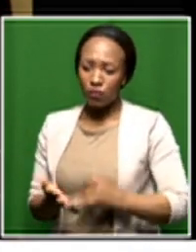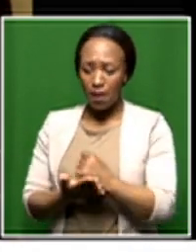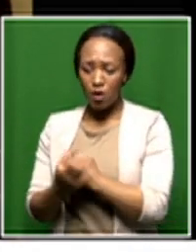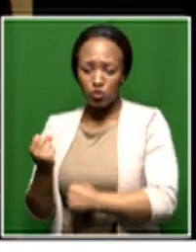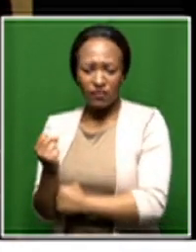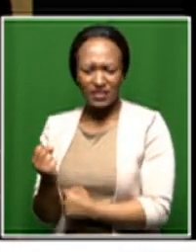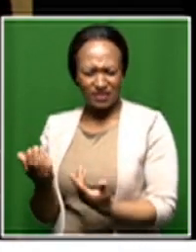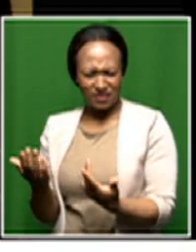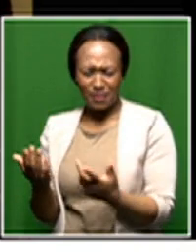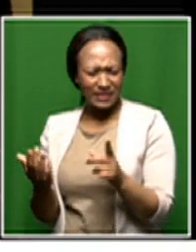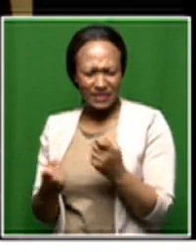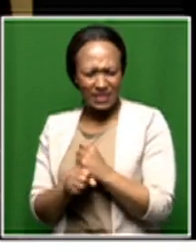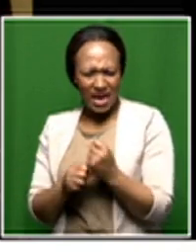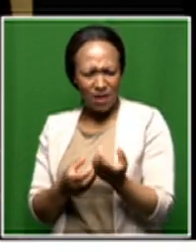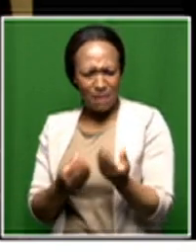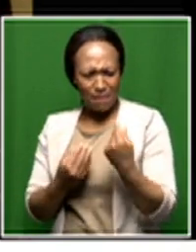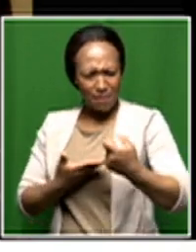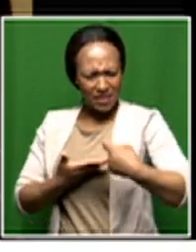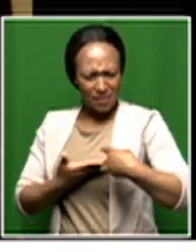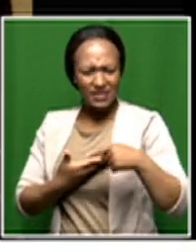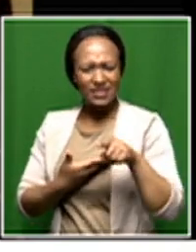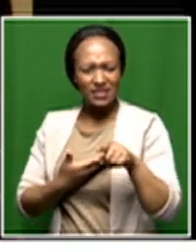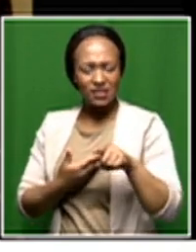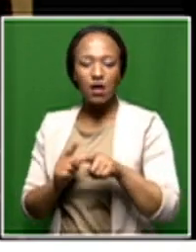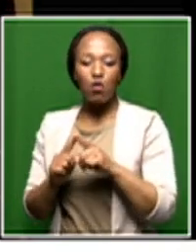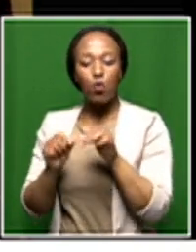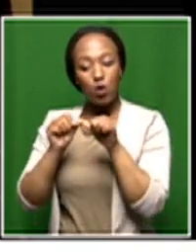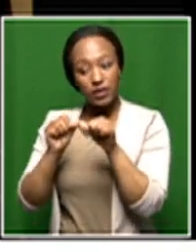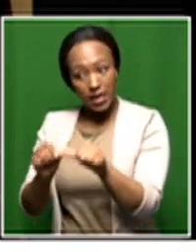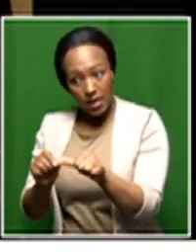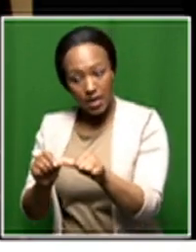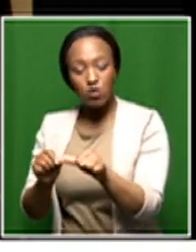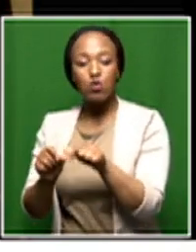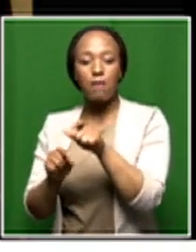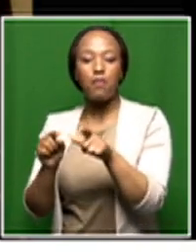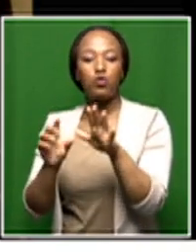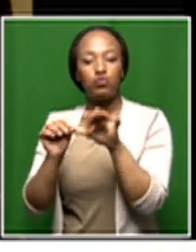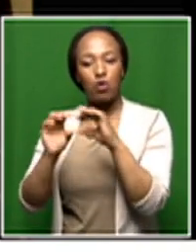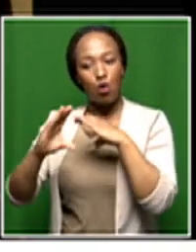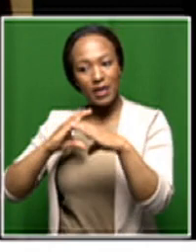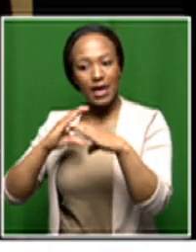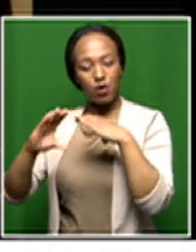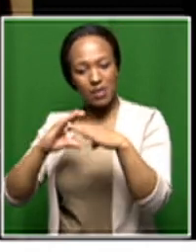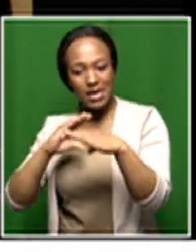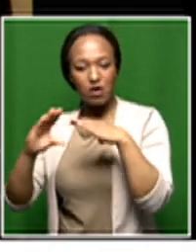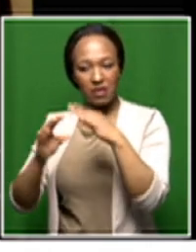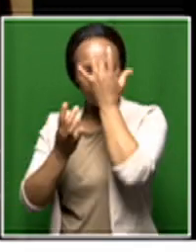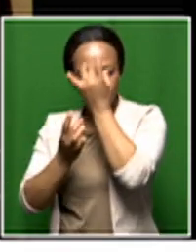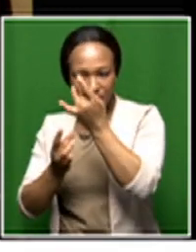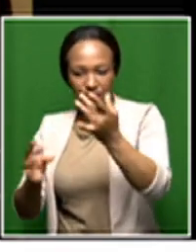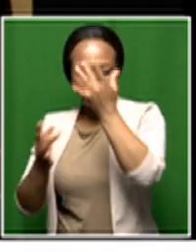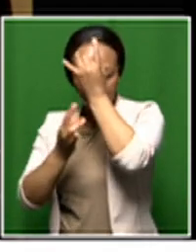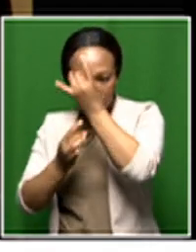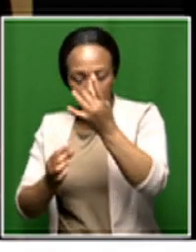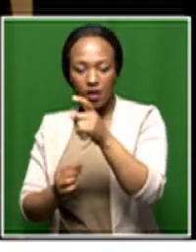to come and get and collect your money. We would continue to engage our people so that we are able to communicate with them, so that we are empowered